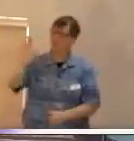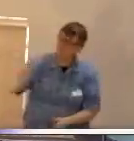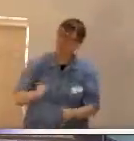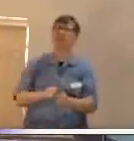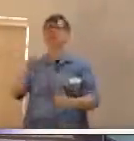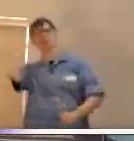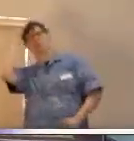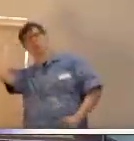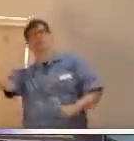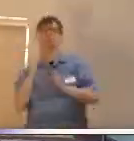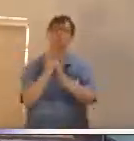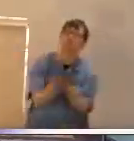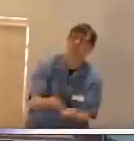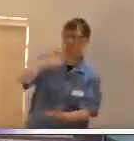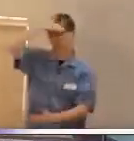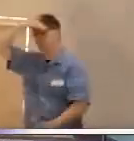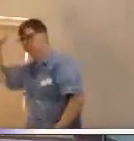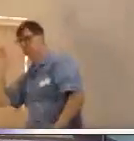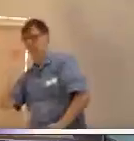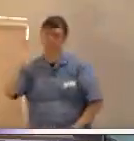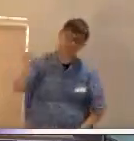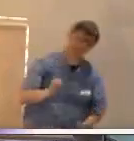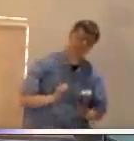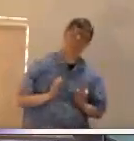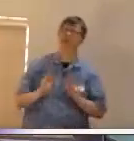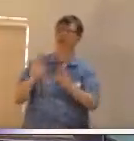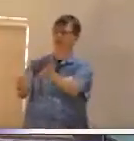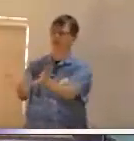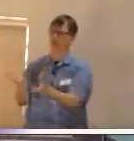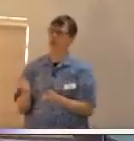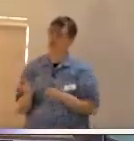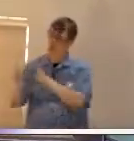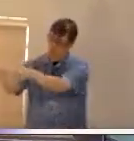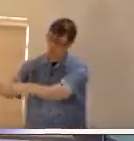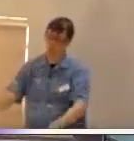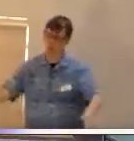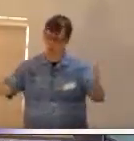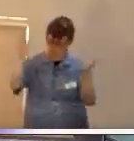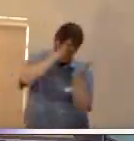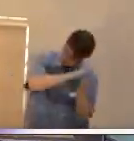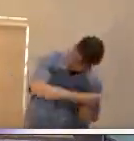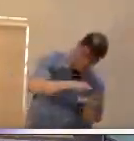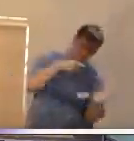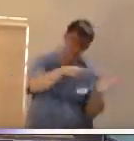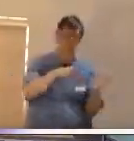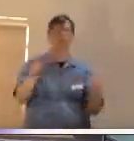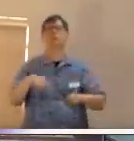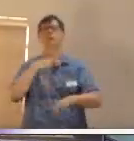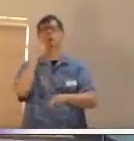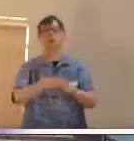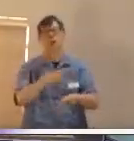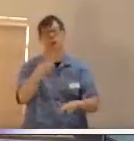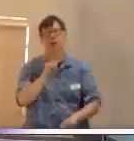story. And we begin to see that and let it go, and we just rest there for a while. And it is